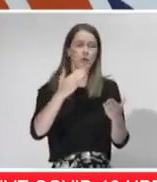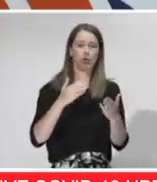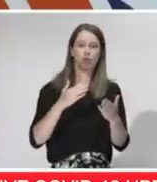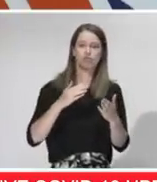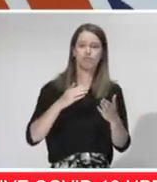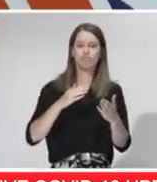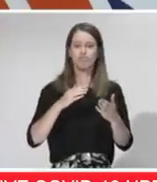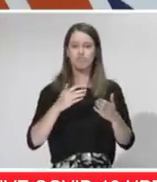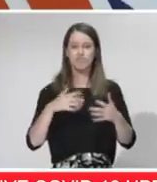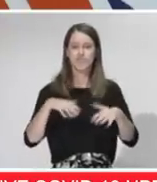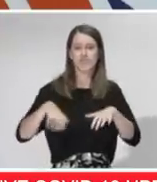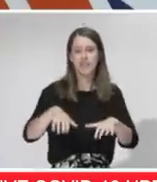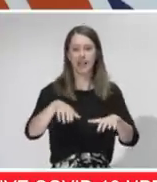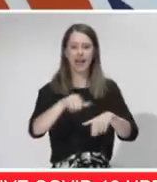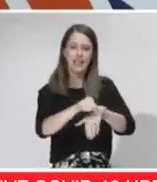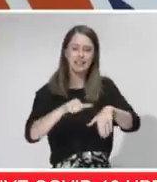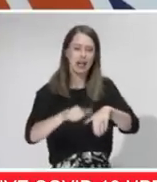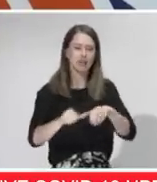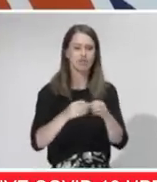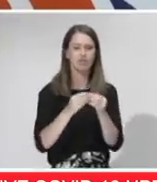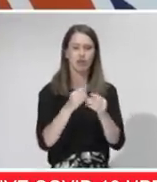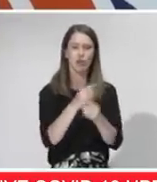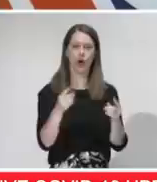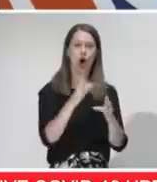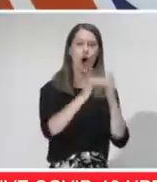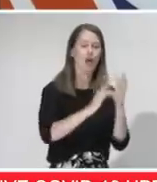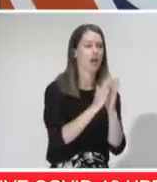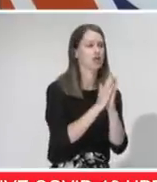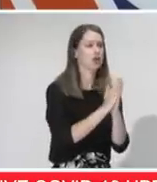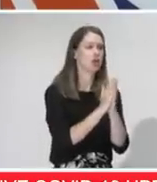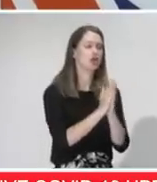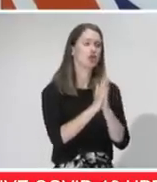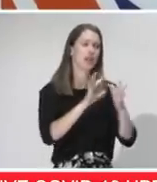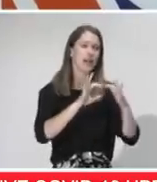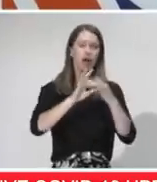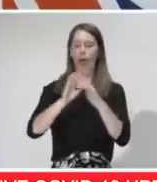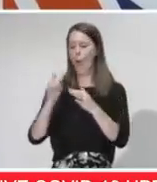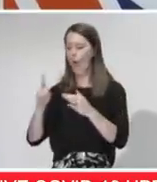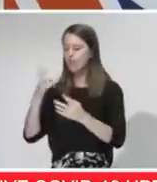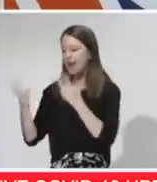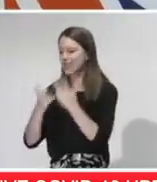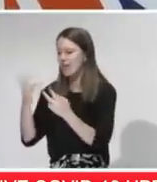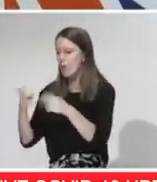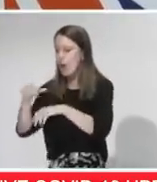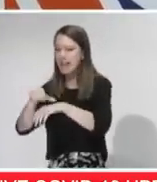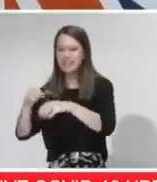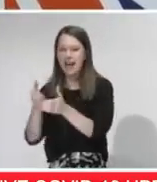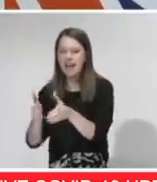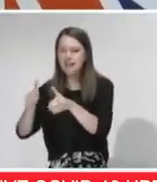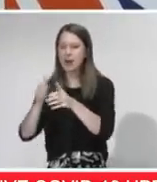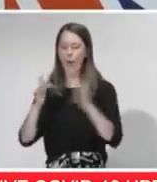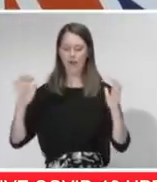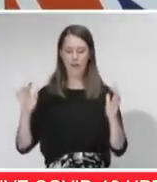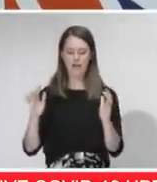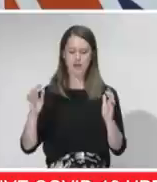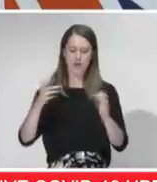way that is meaningful to all of you, be it the online church congregations, backyard Easter egg hunts, or simply coming